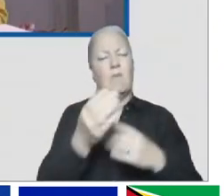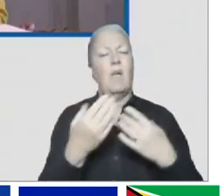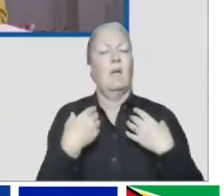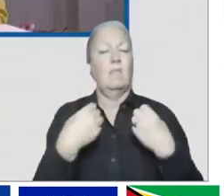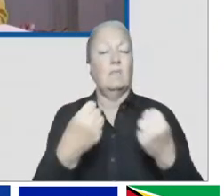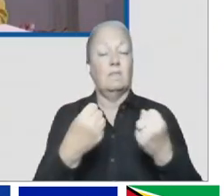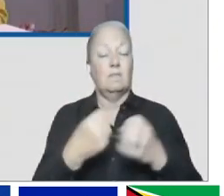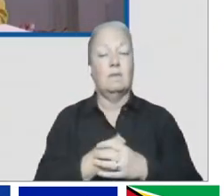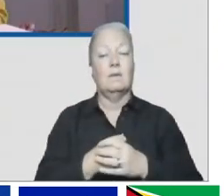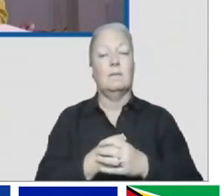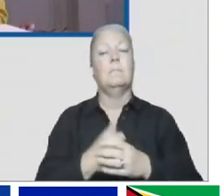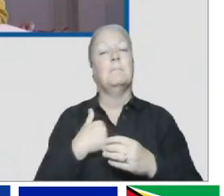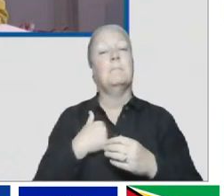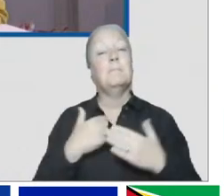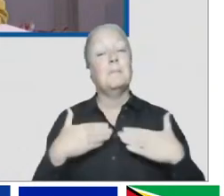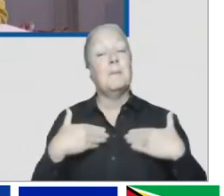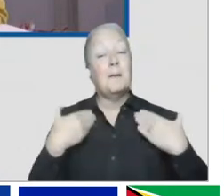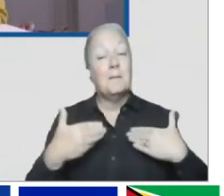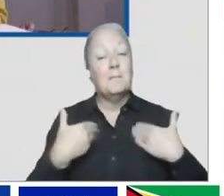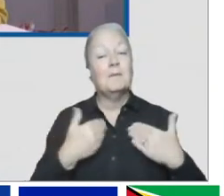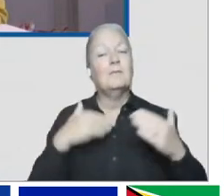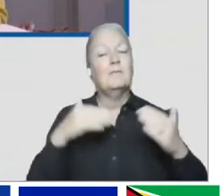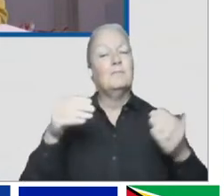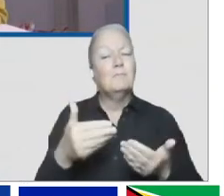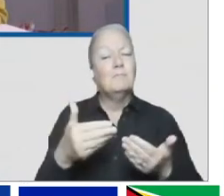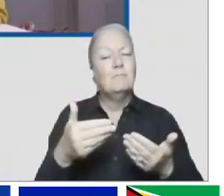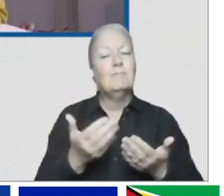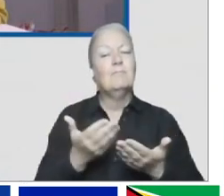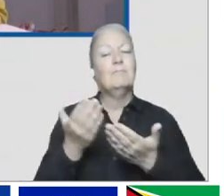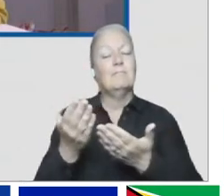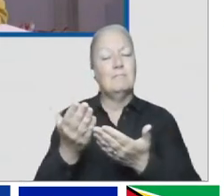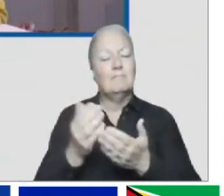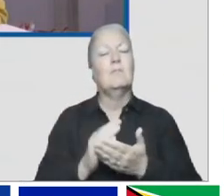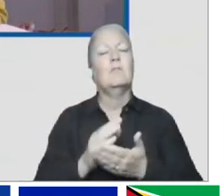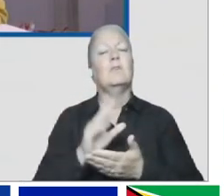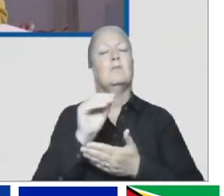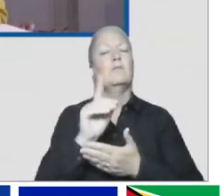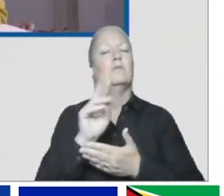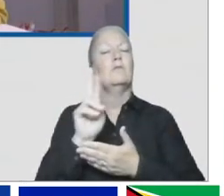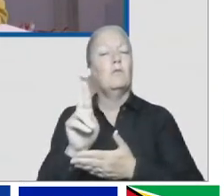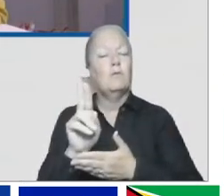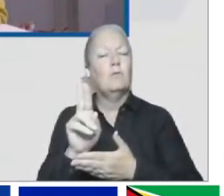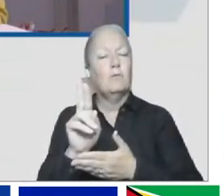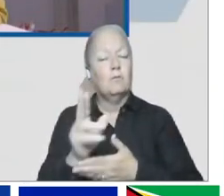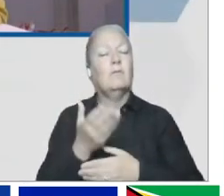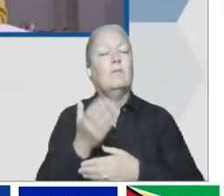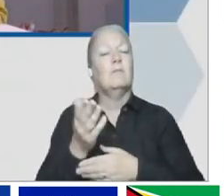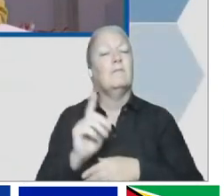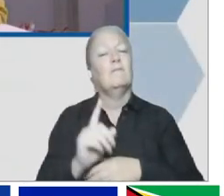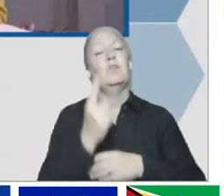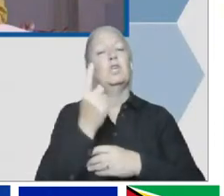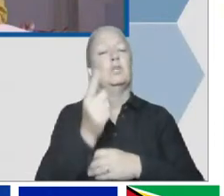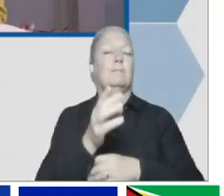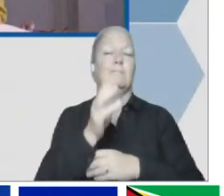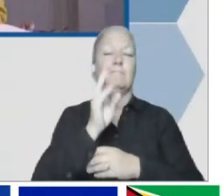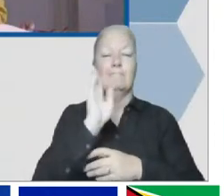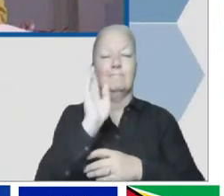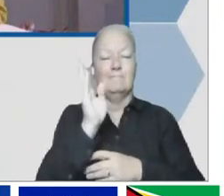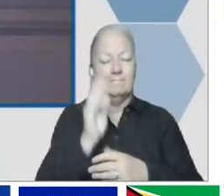introduce Dr. Daza for the first talk in this present session. Thank you very much,